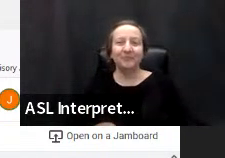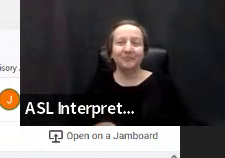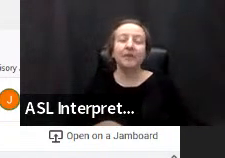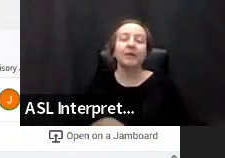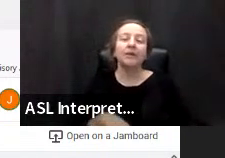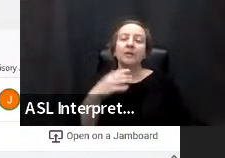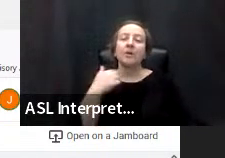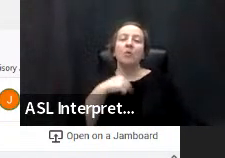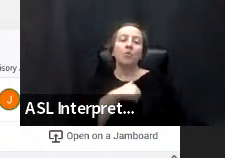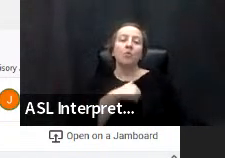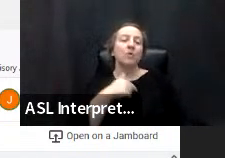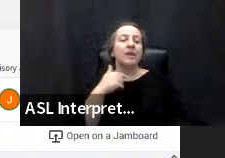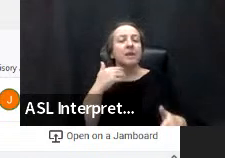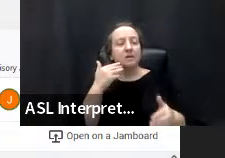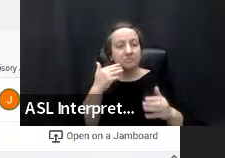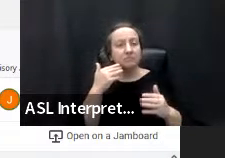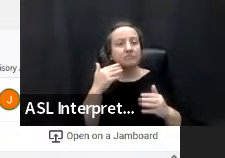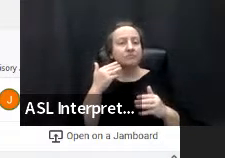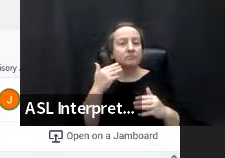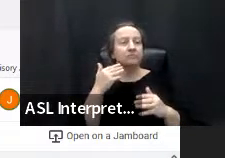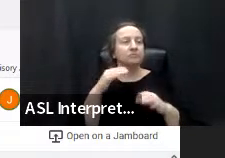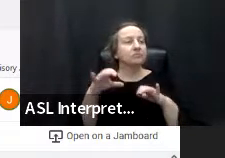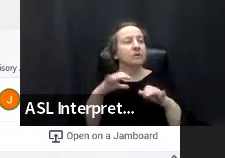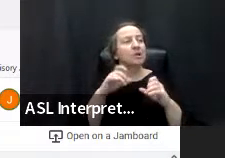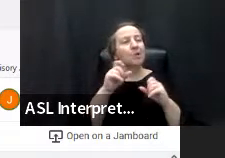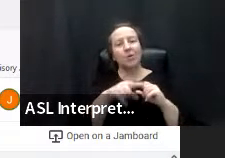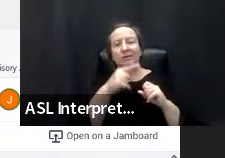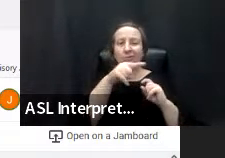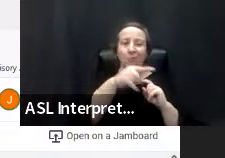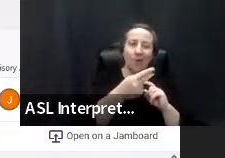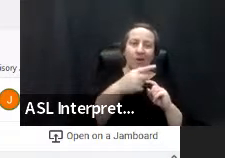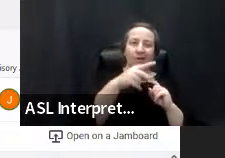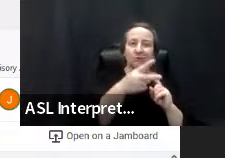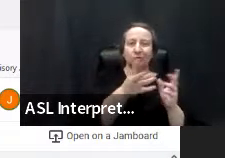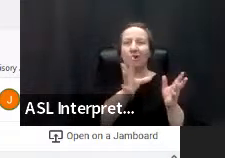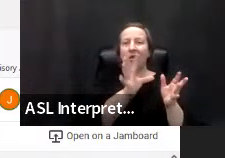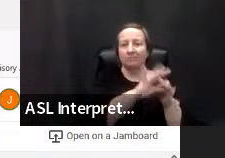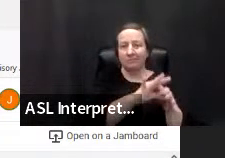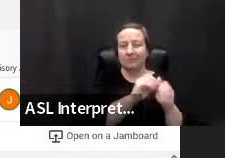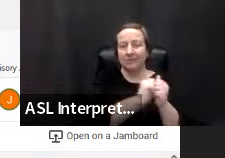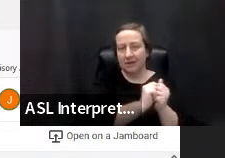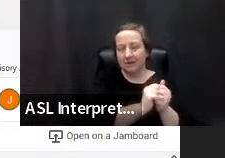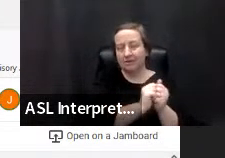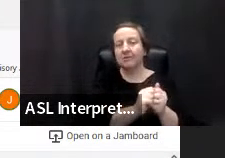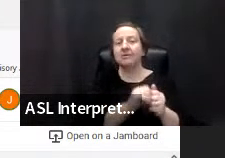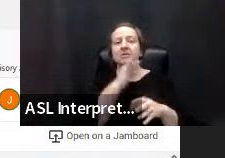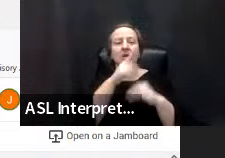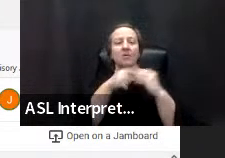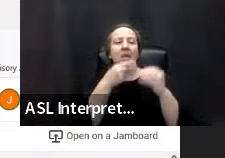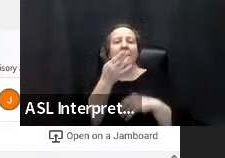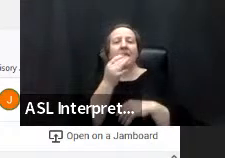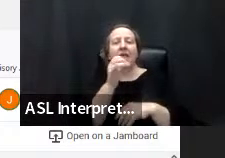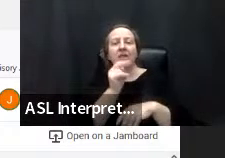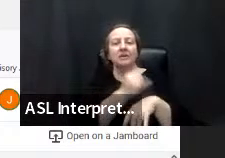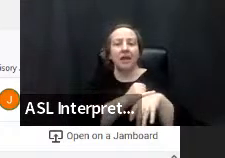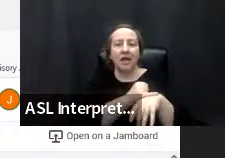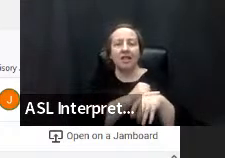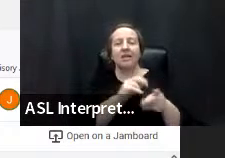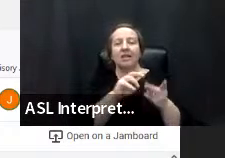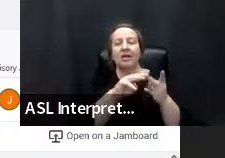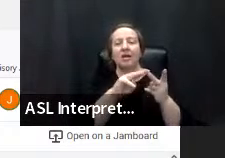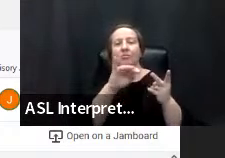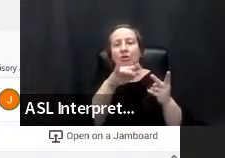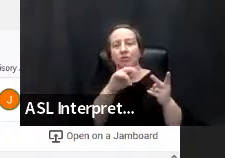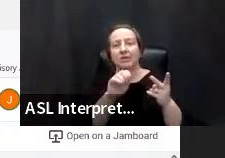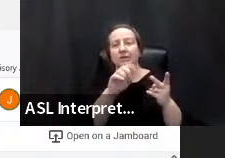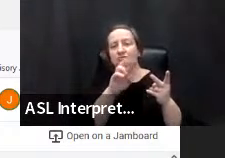So we kind of rolled questions 1 and 2 together, talking about mostly the Hayden Island Marine Drive interchanges